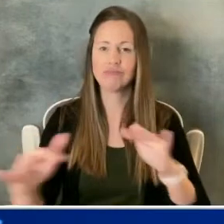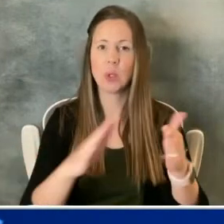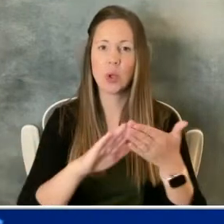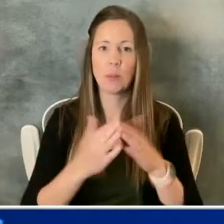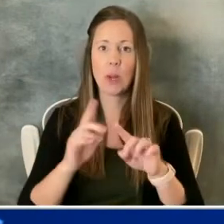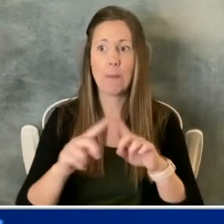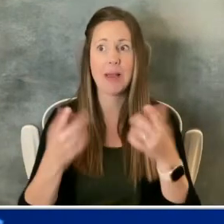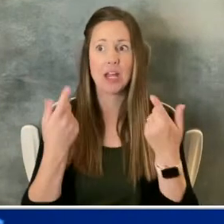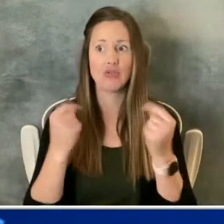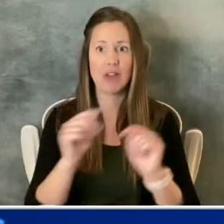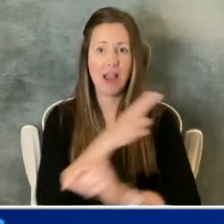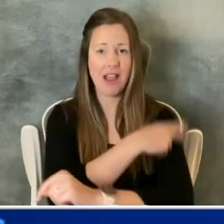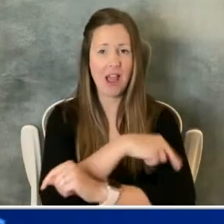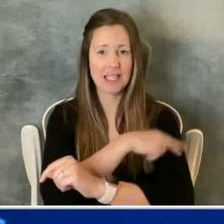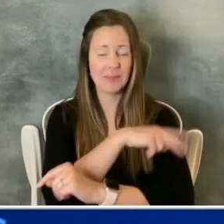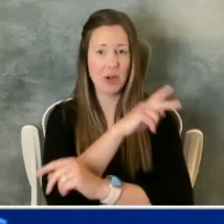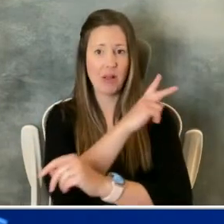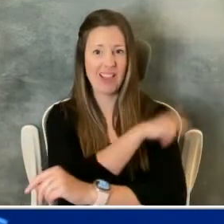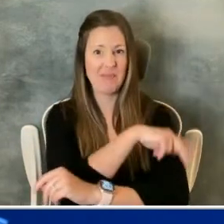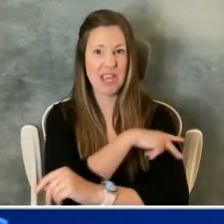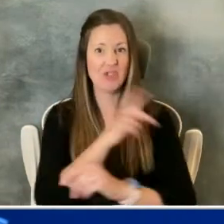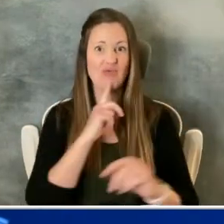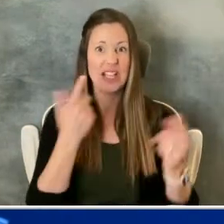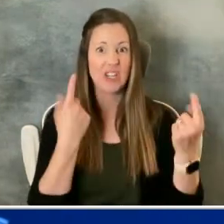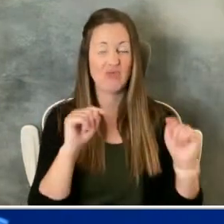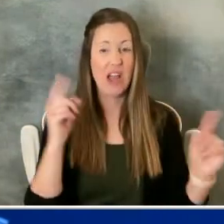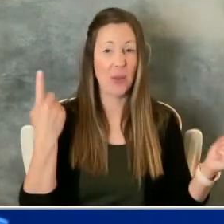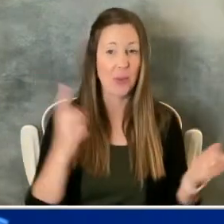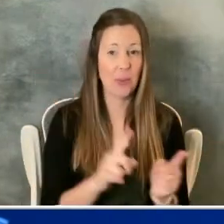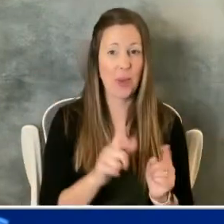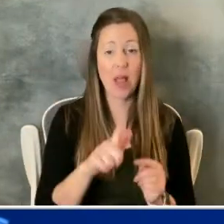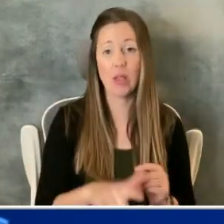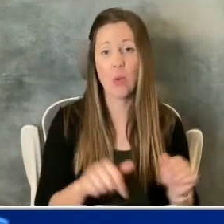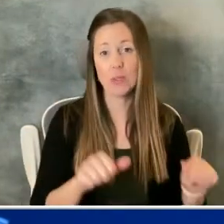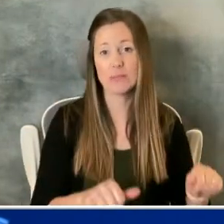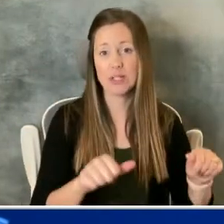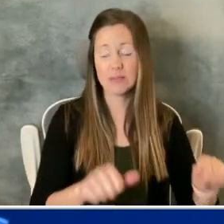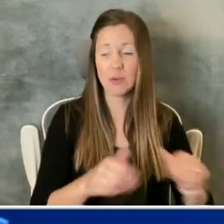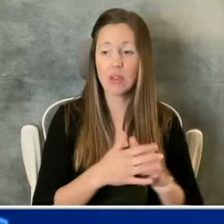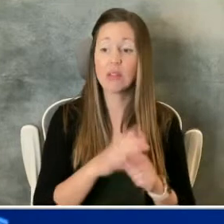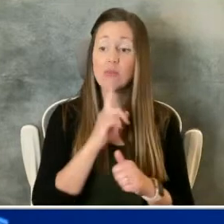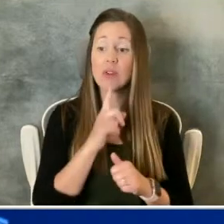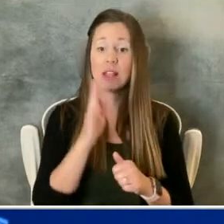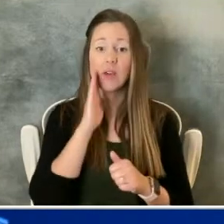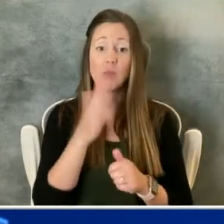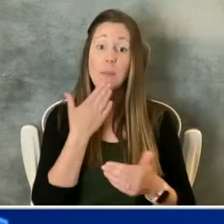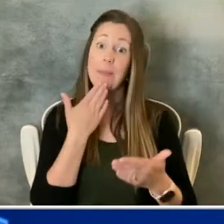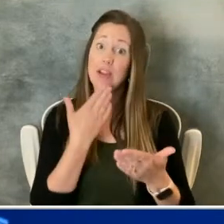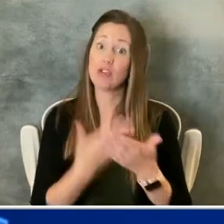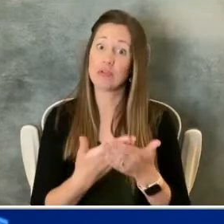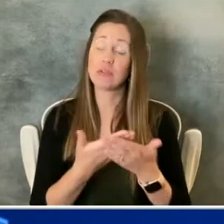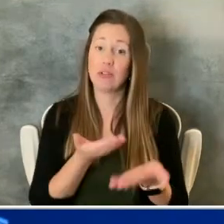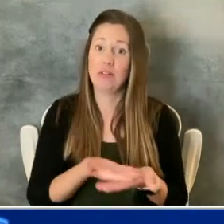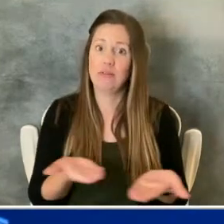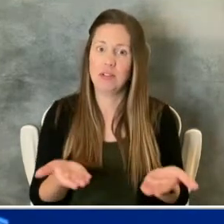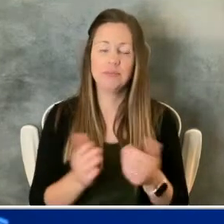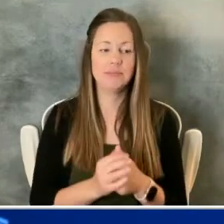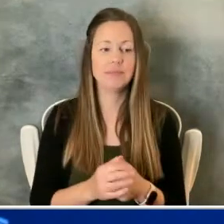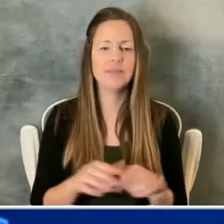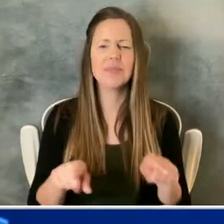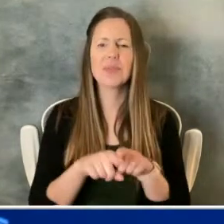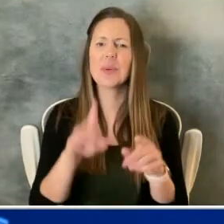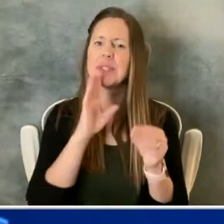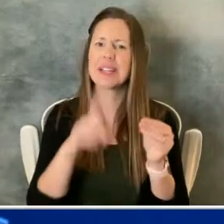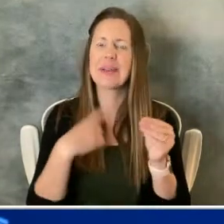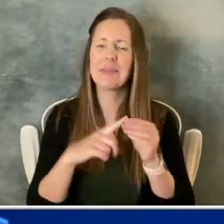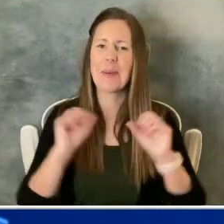patients as low as we can, that is going to be a good thing. And I would say, talking about exercising, if you would like to